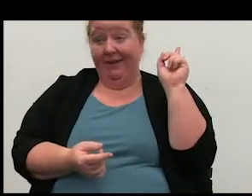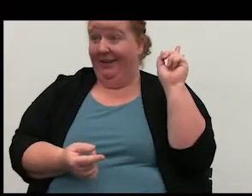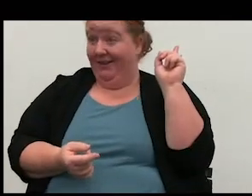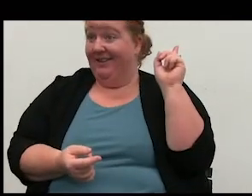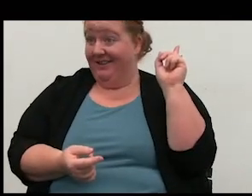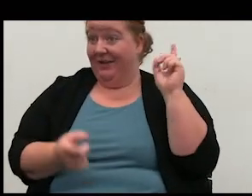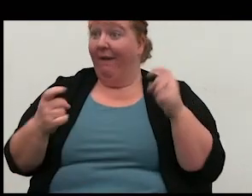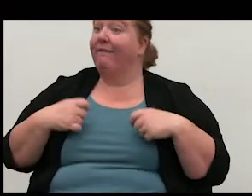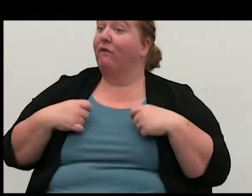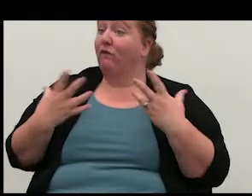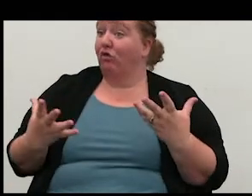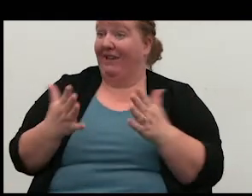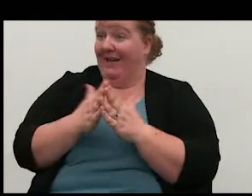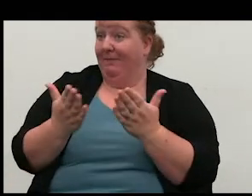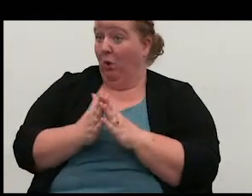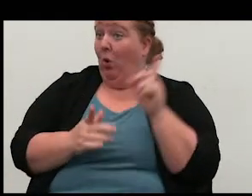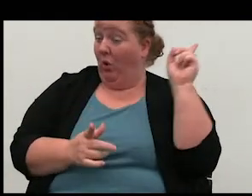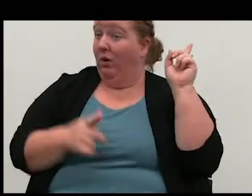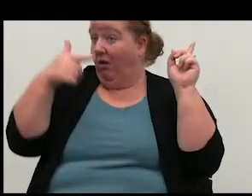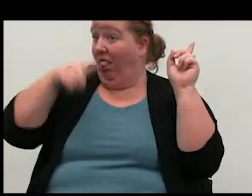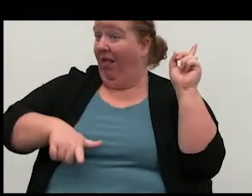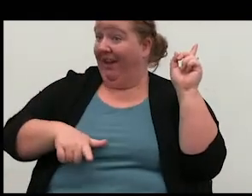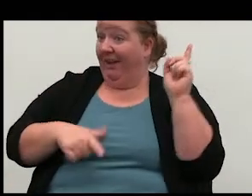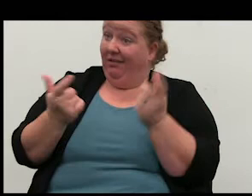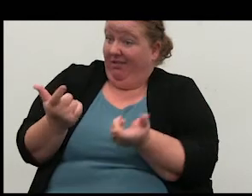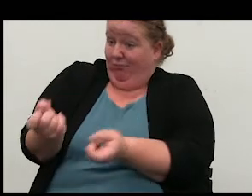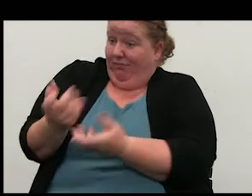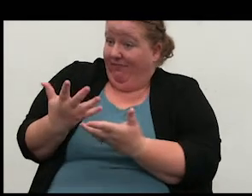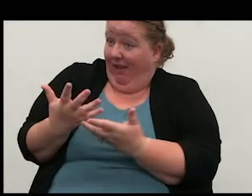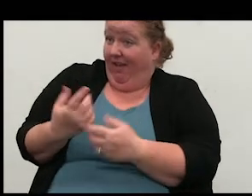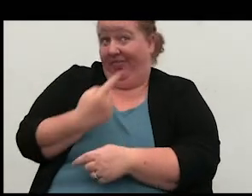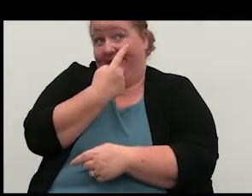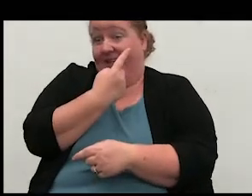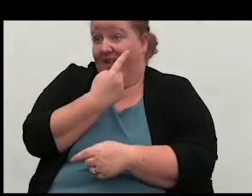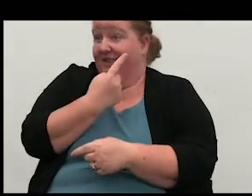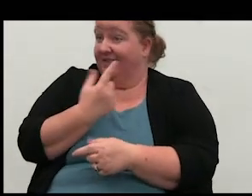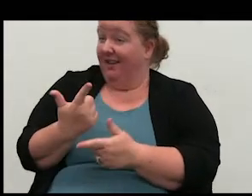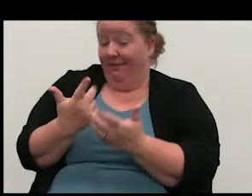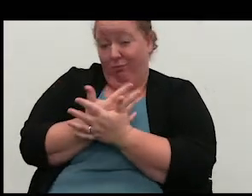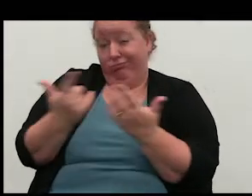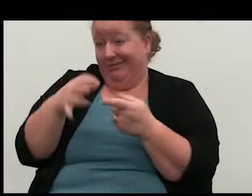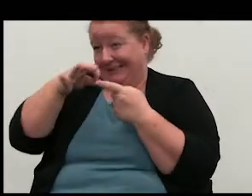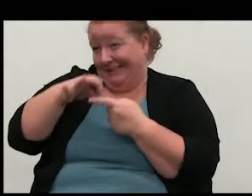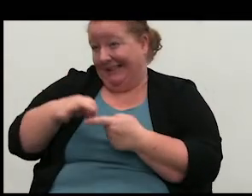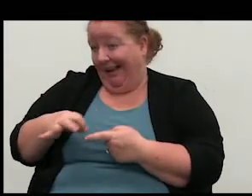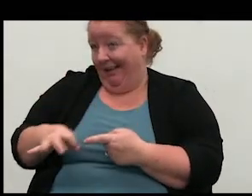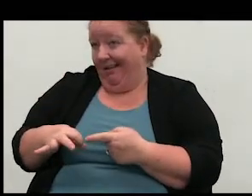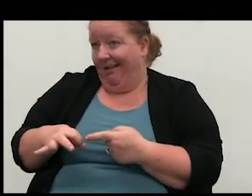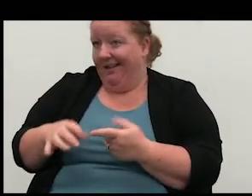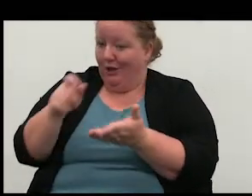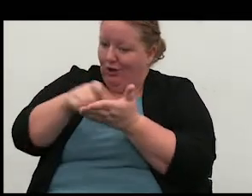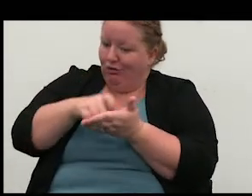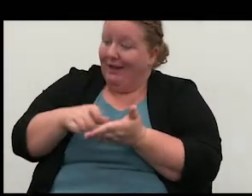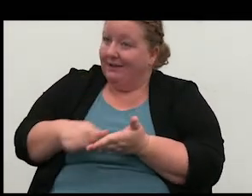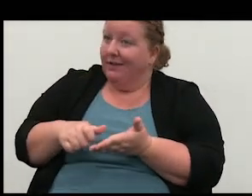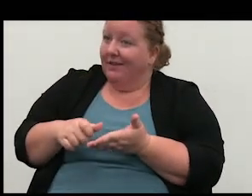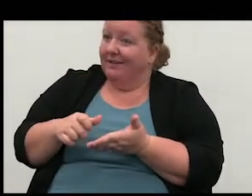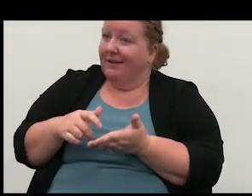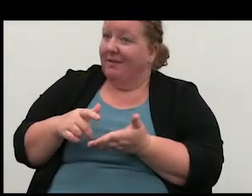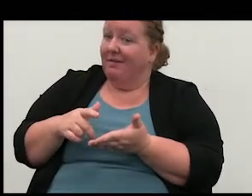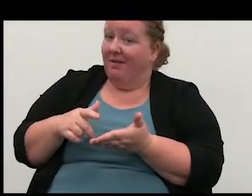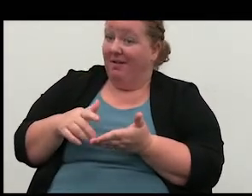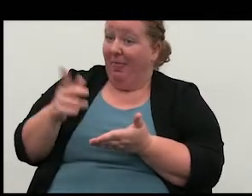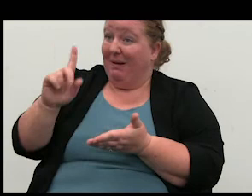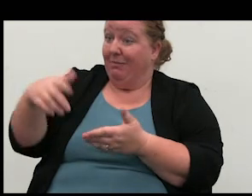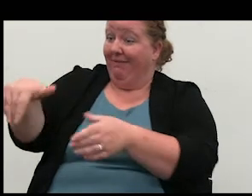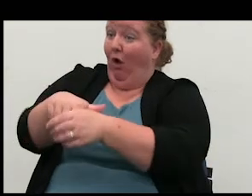publication, which is free, by the way, you can search it on the internet and download the whole thing, goes into a lot of detail written by the people that were involved